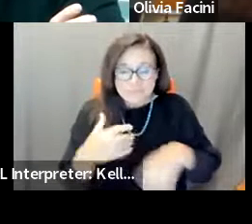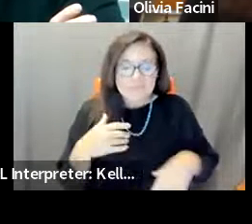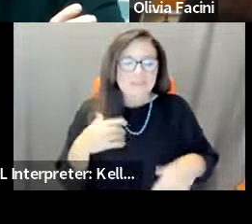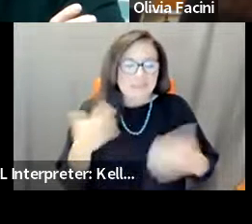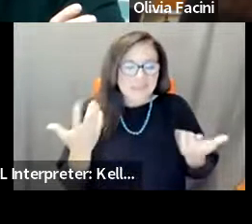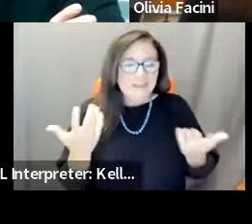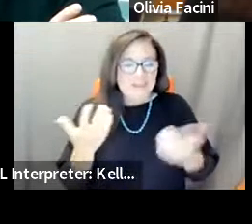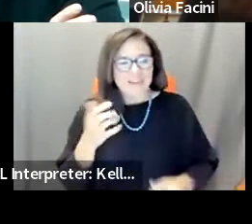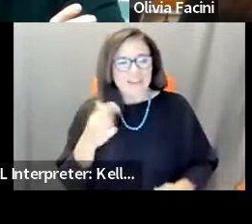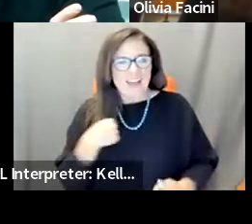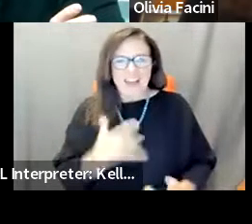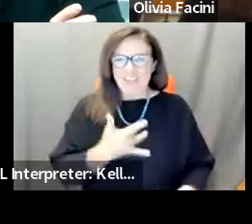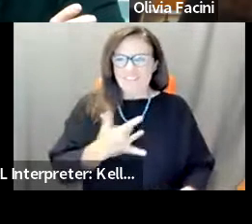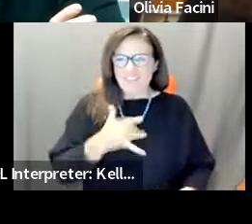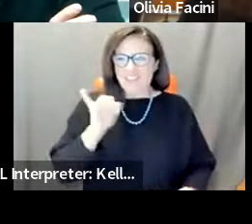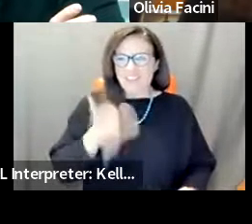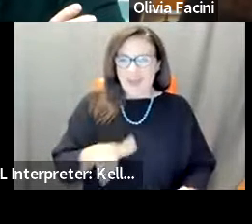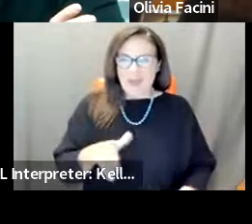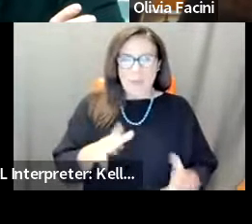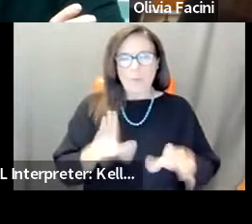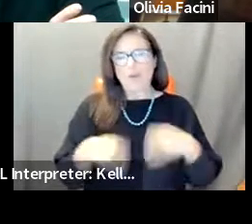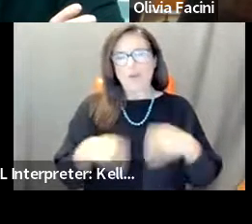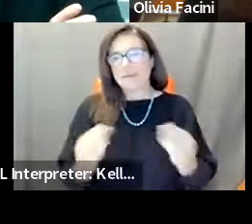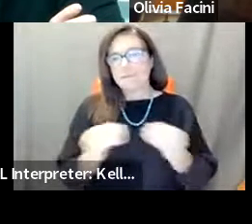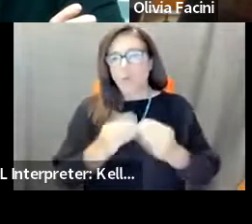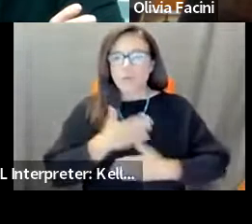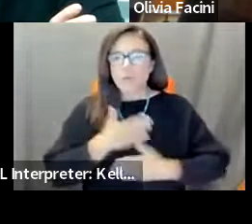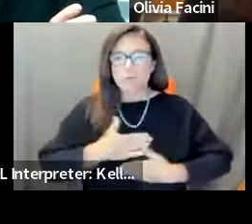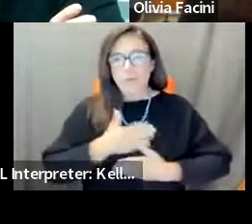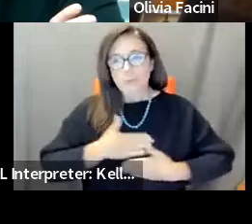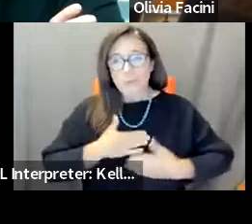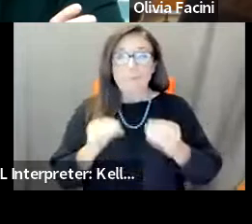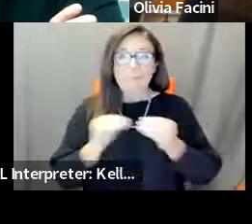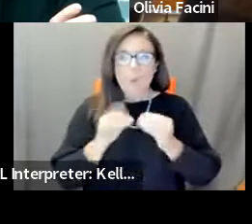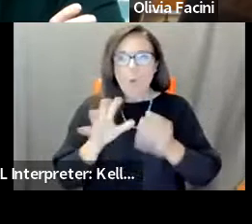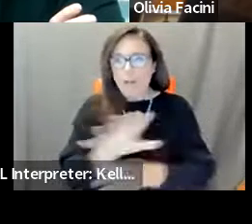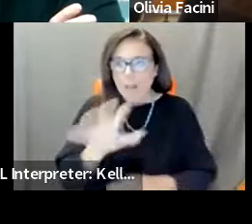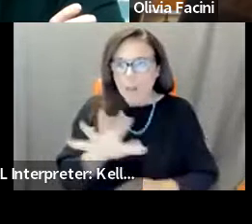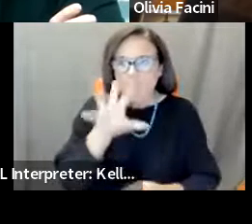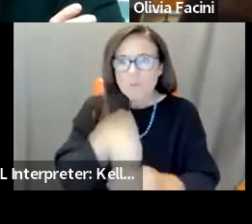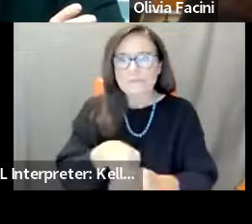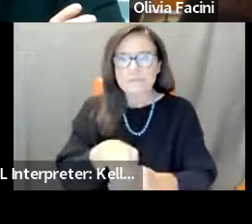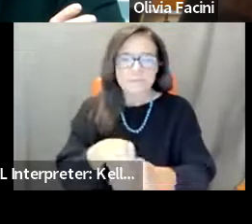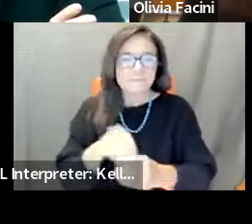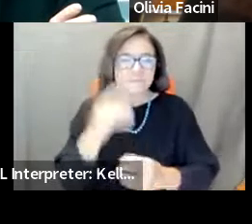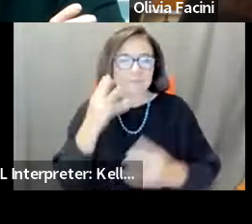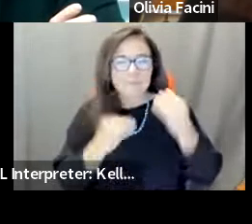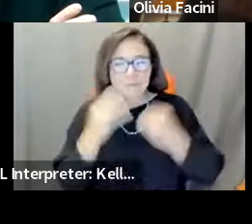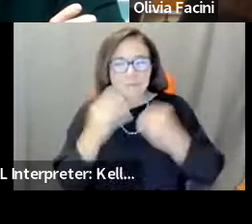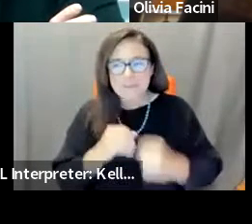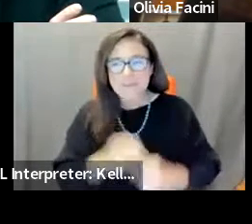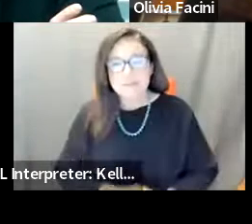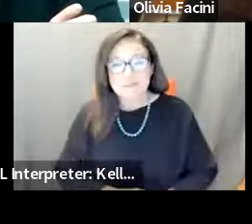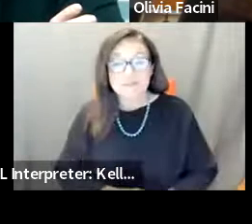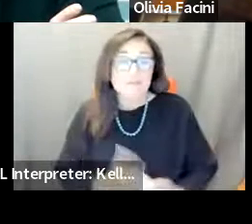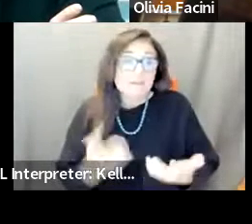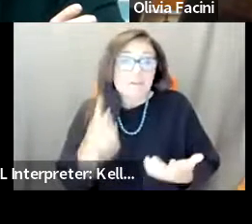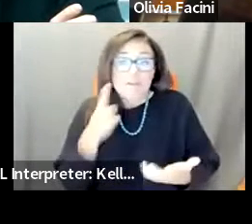an enjoyable and inclusive experience for everyone who might have a particular